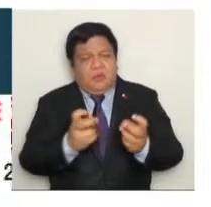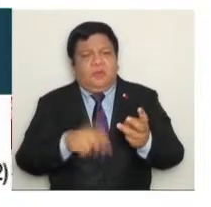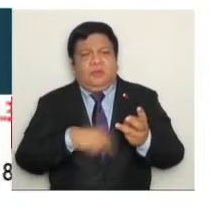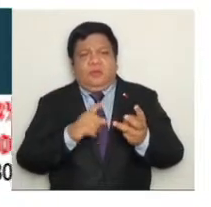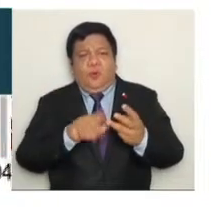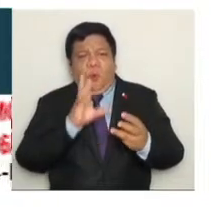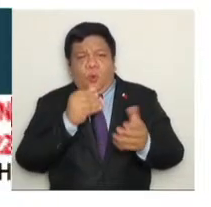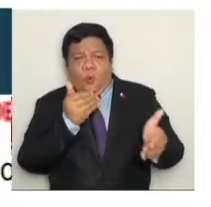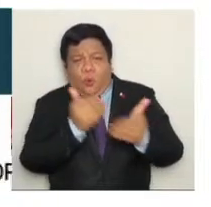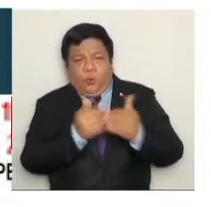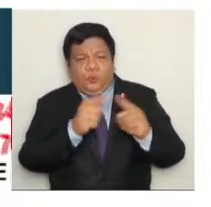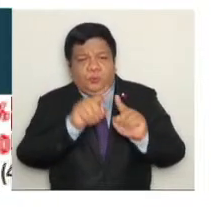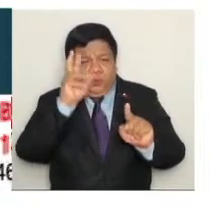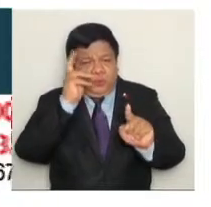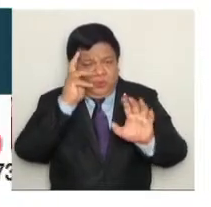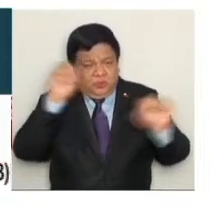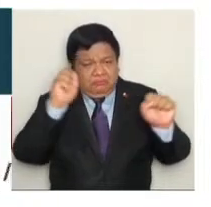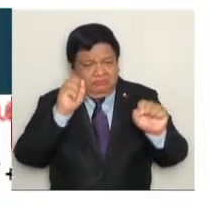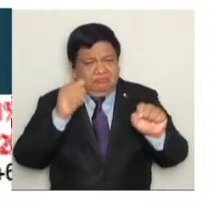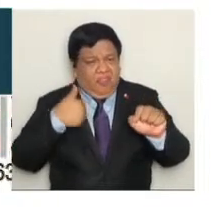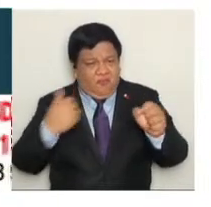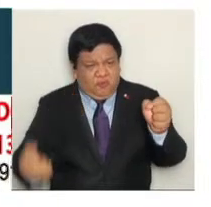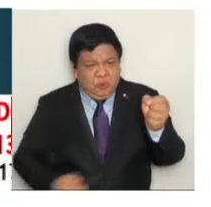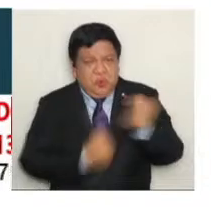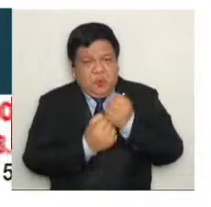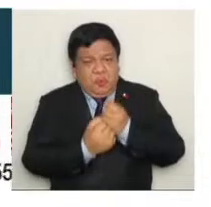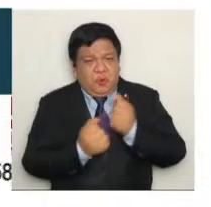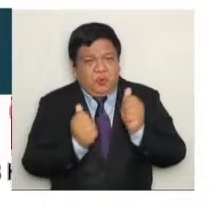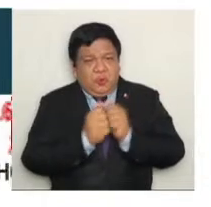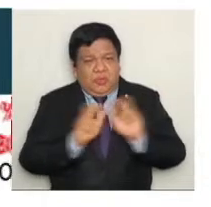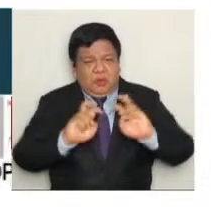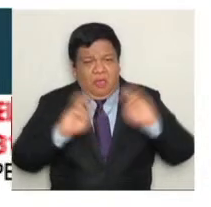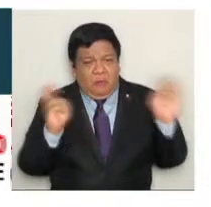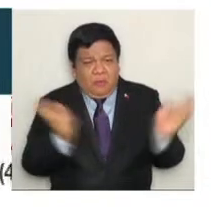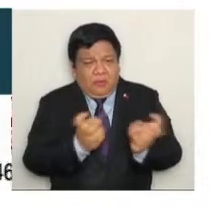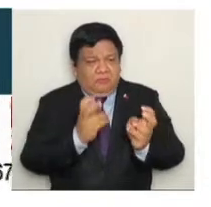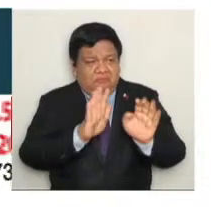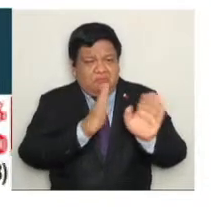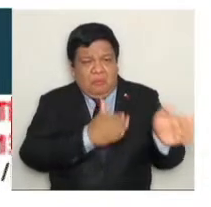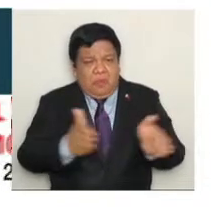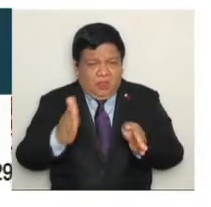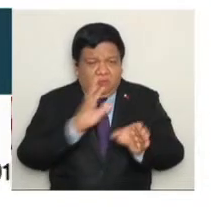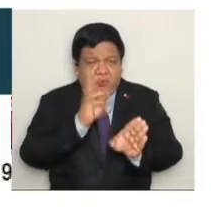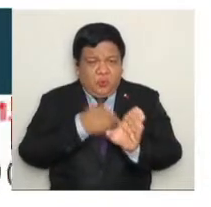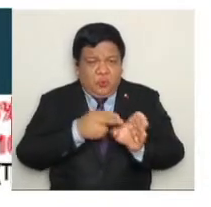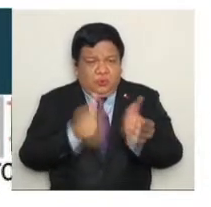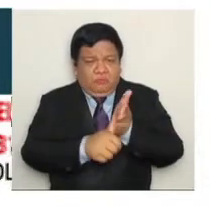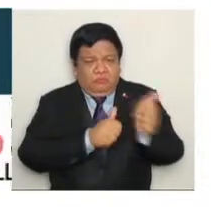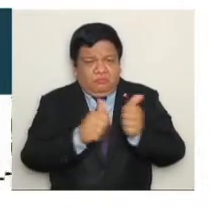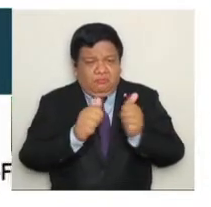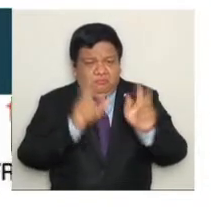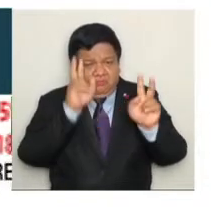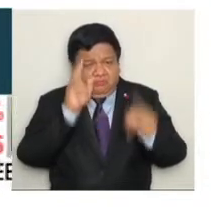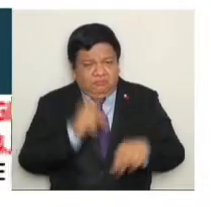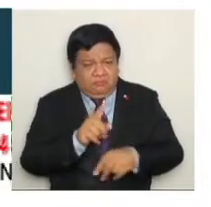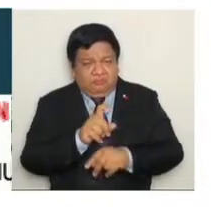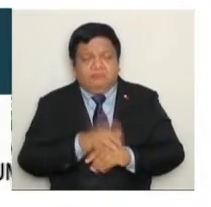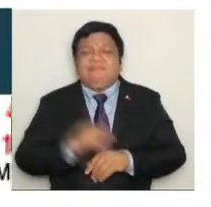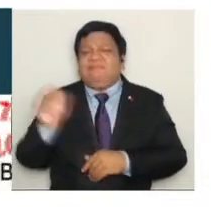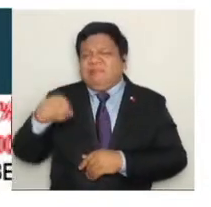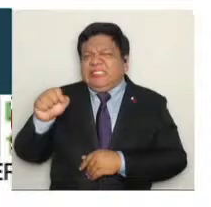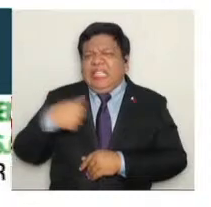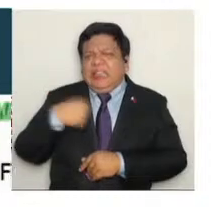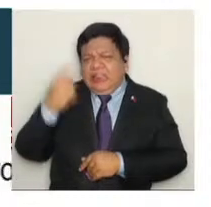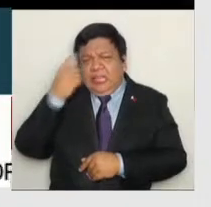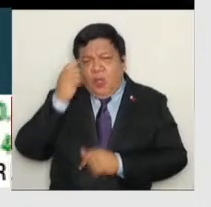president, does he have the full support of the cabinet with his plans to run for VP? Yes, I think everyone